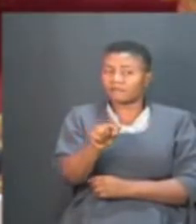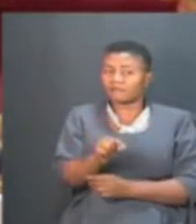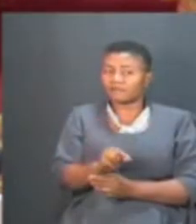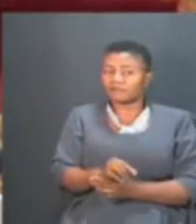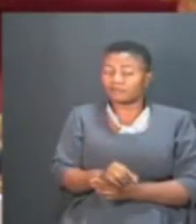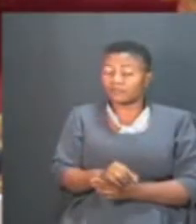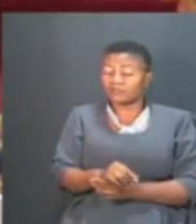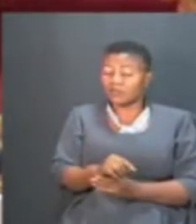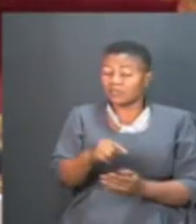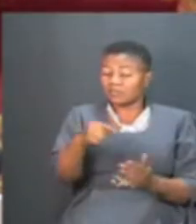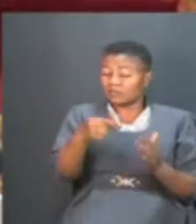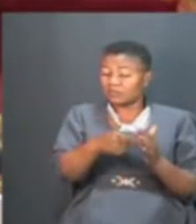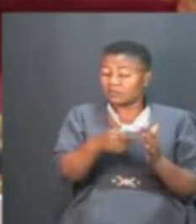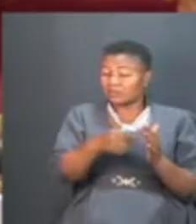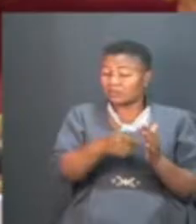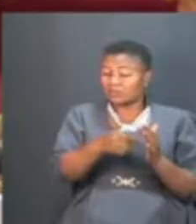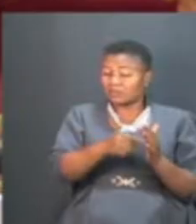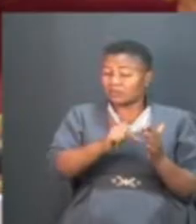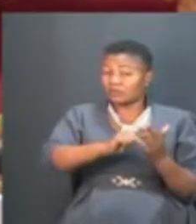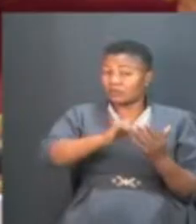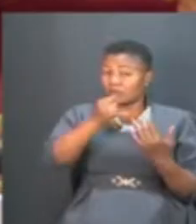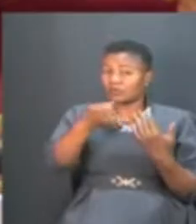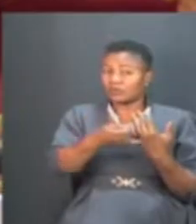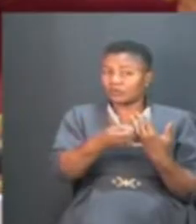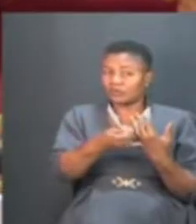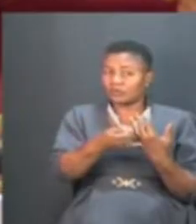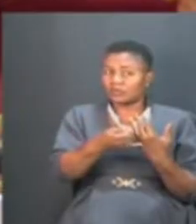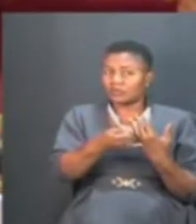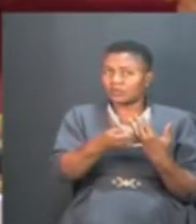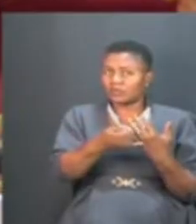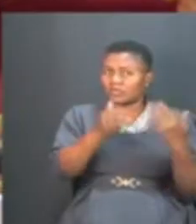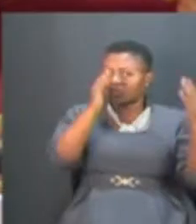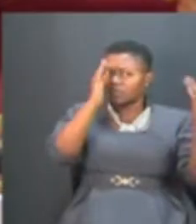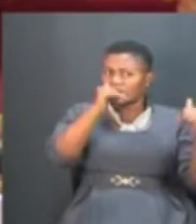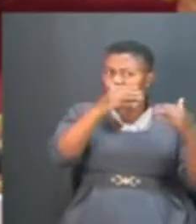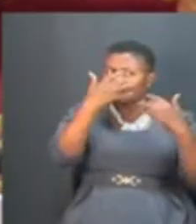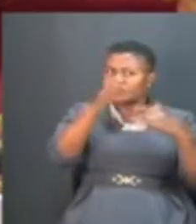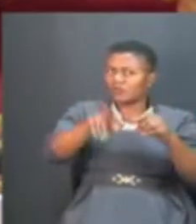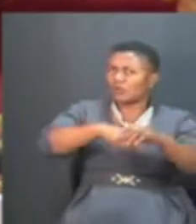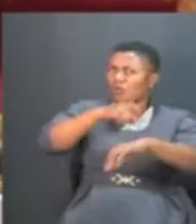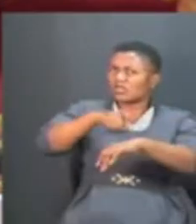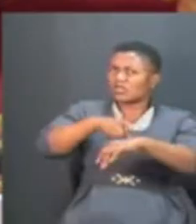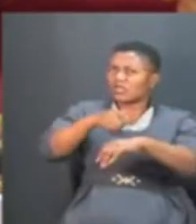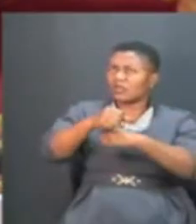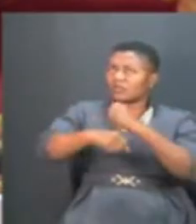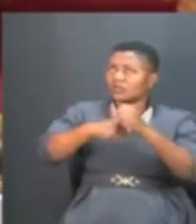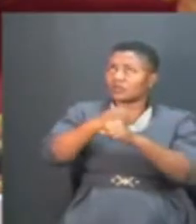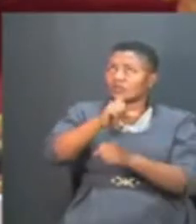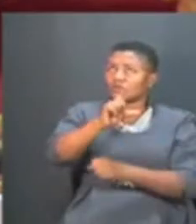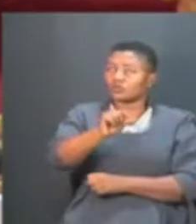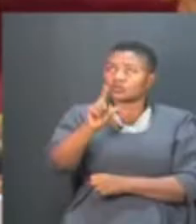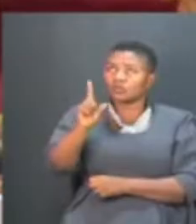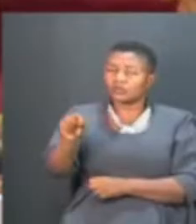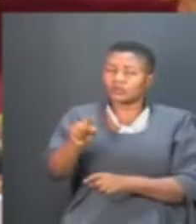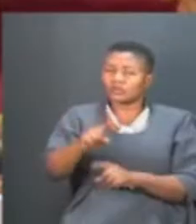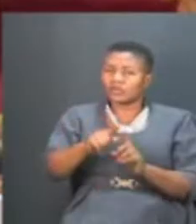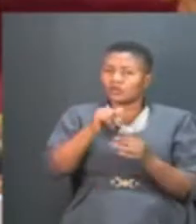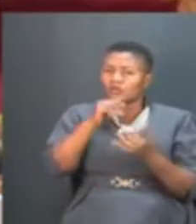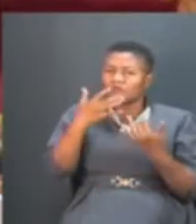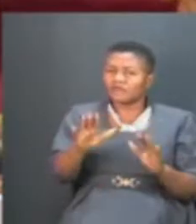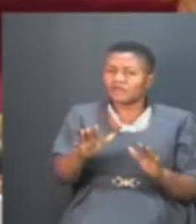this project should have been completed in 2020. The fact that it's not been completed by now and